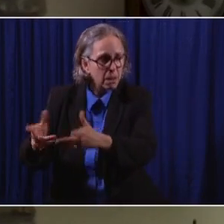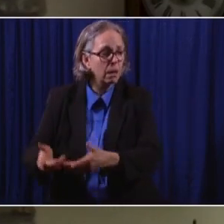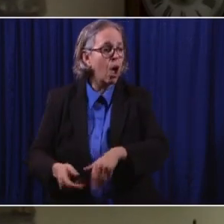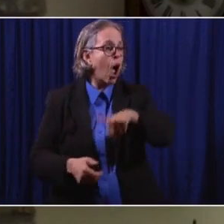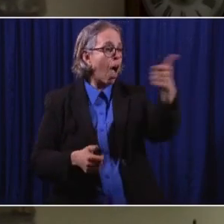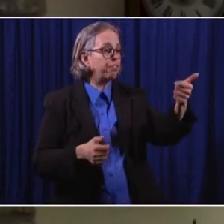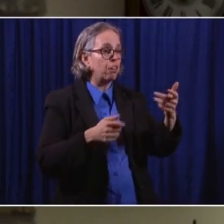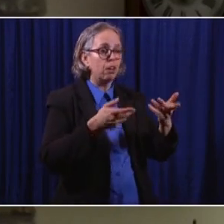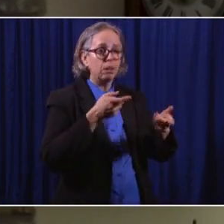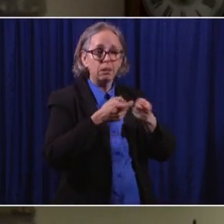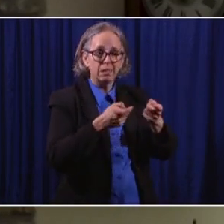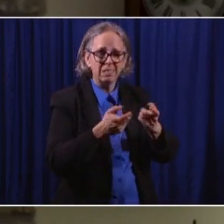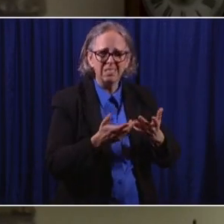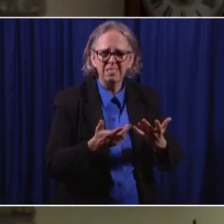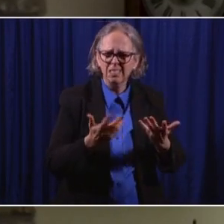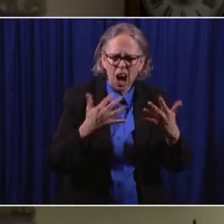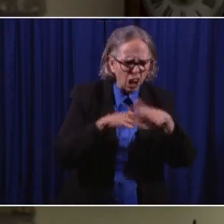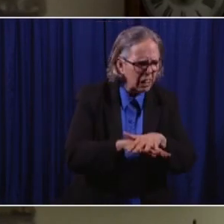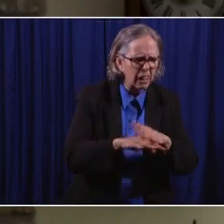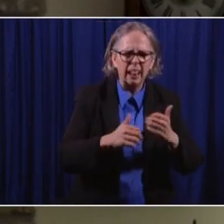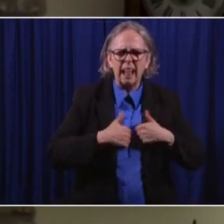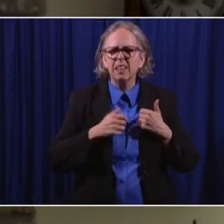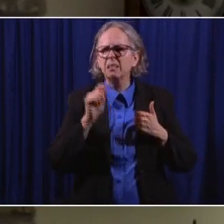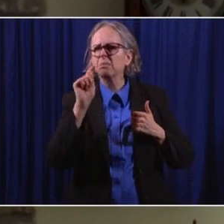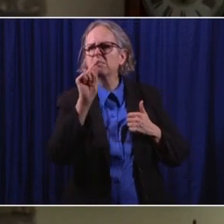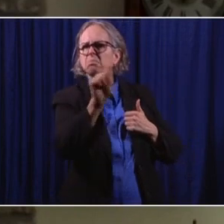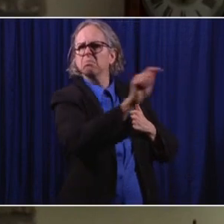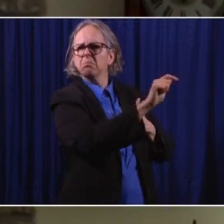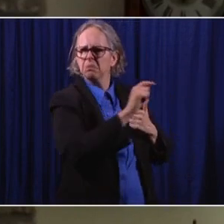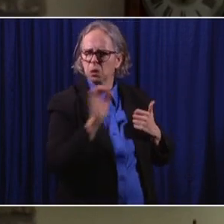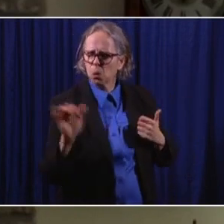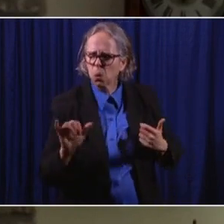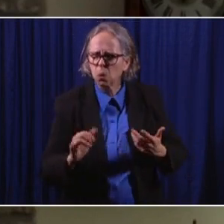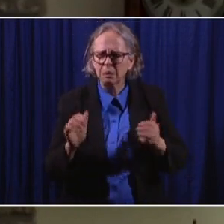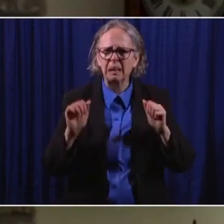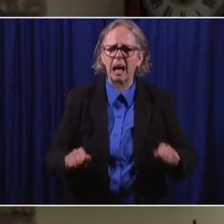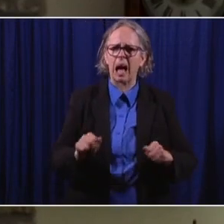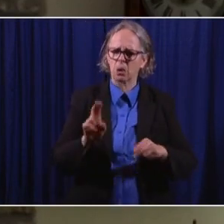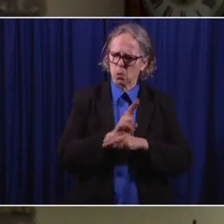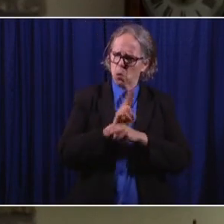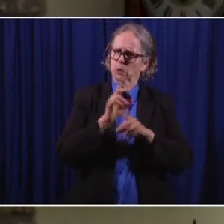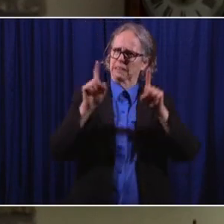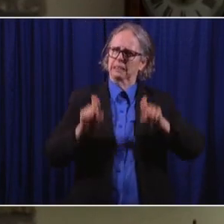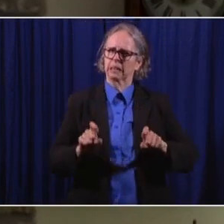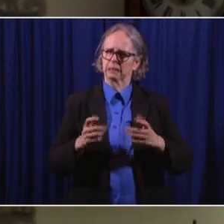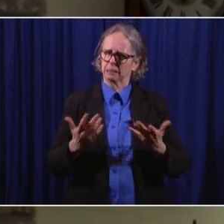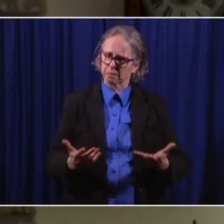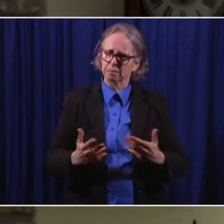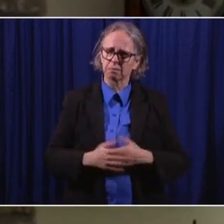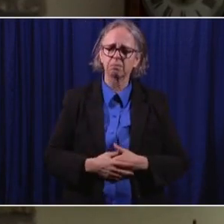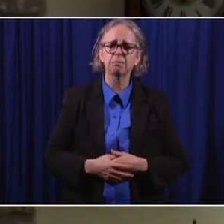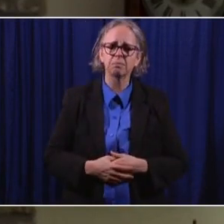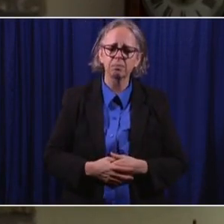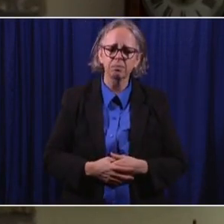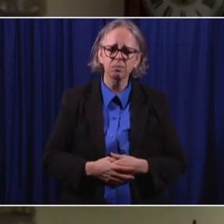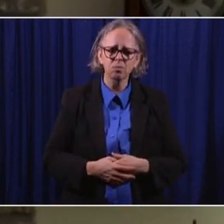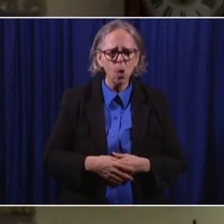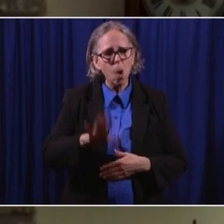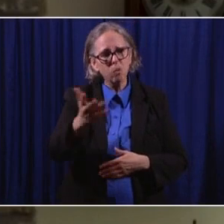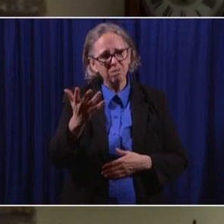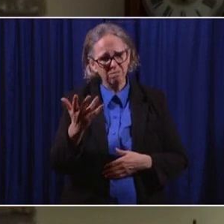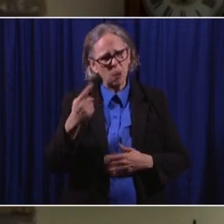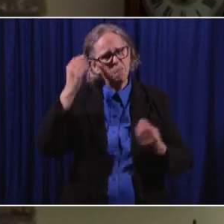other congregate living out there that we could use and deploy these. So we're well on our way with the